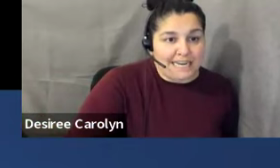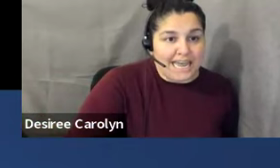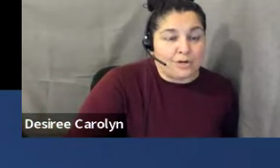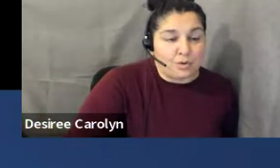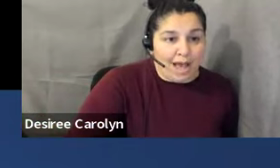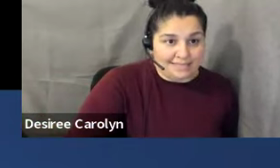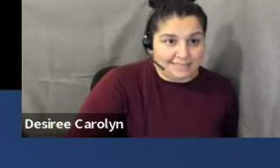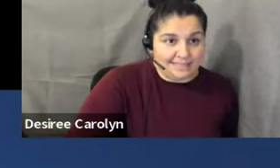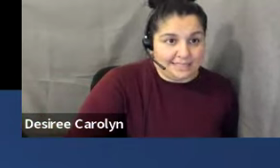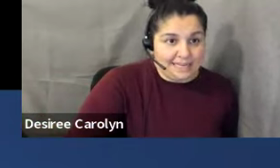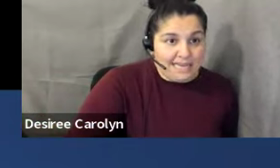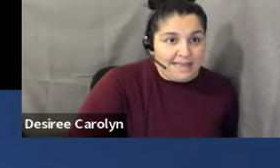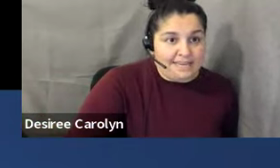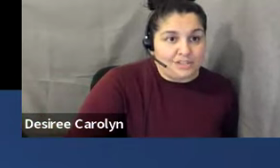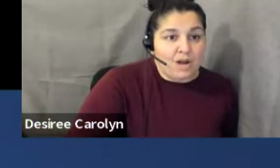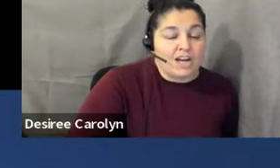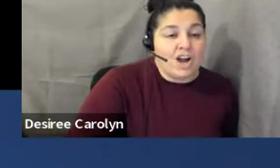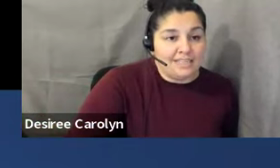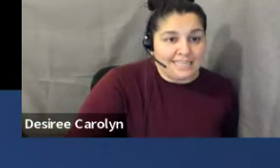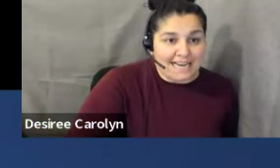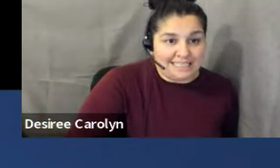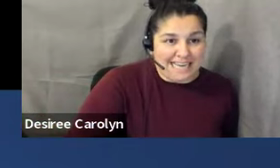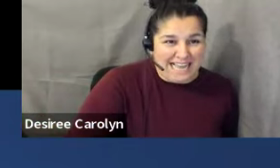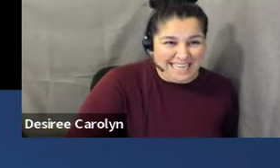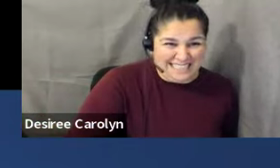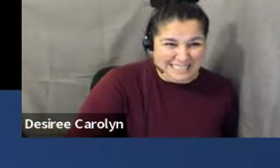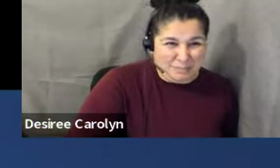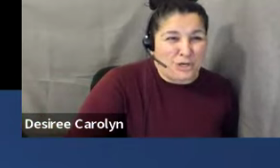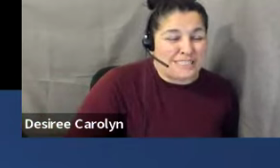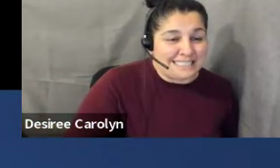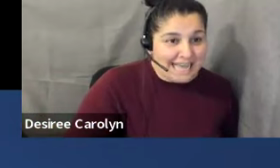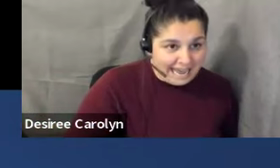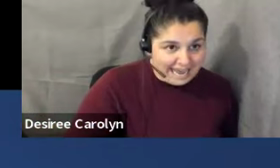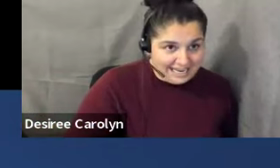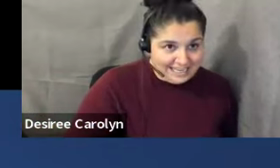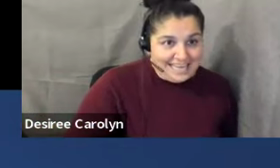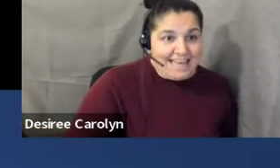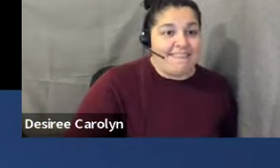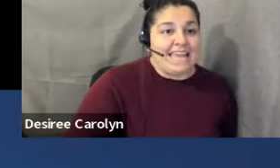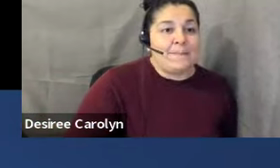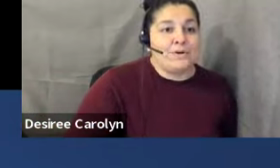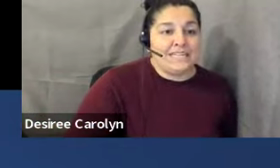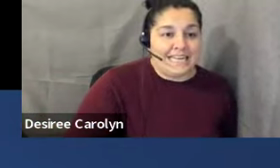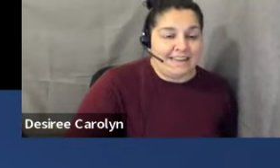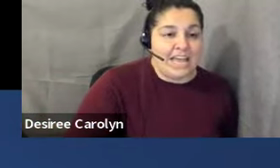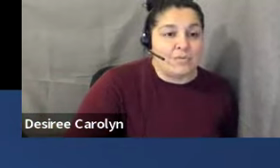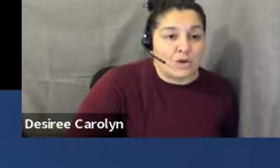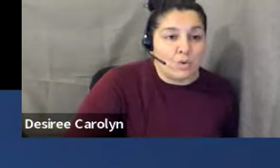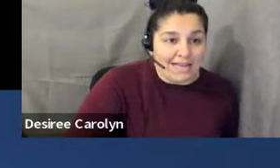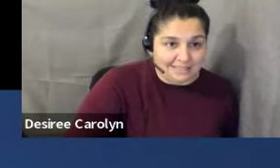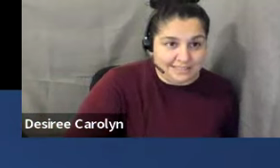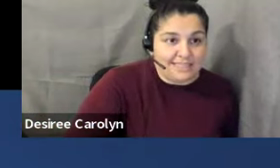put in a request. They do not contact us per se. They put in